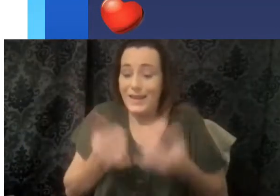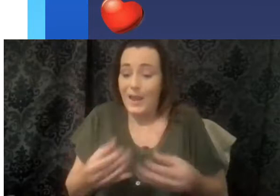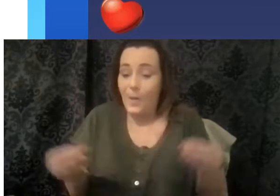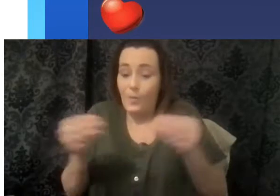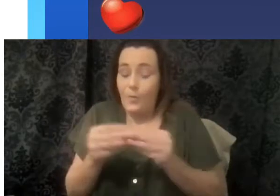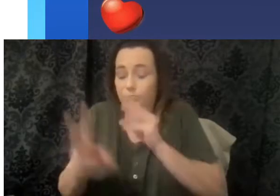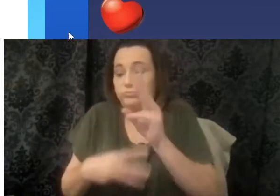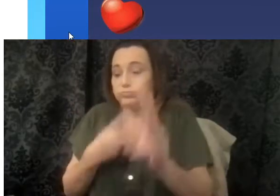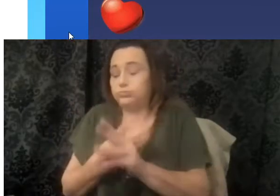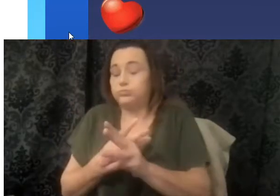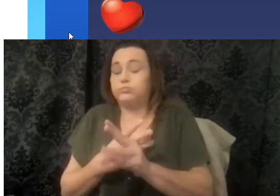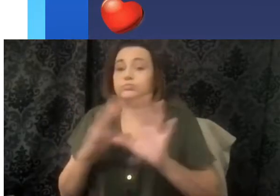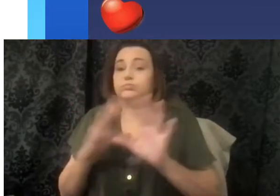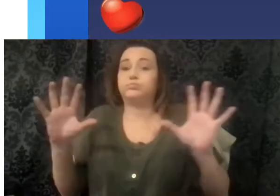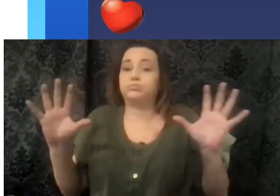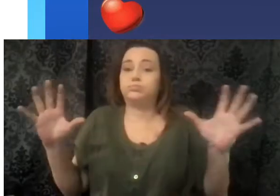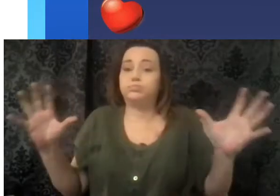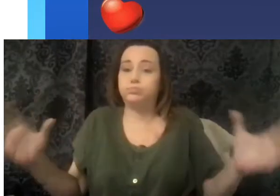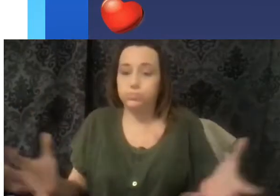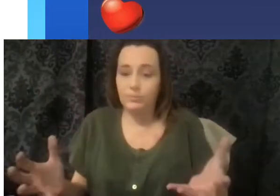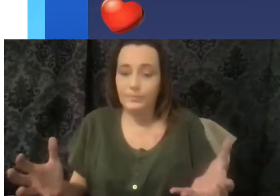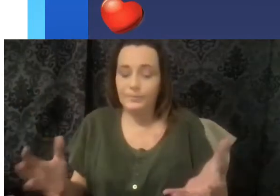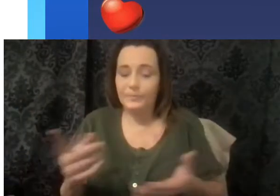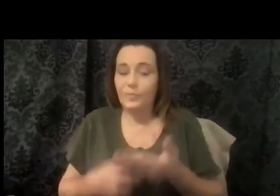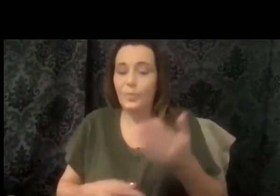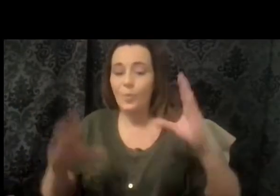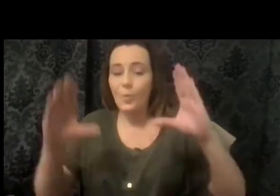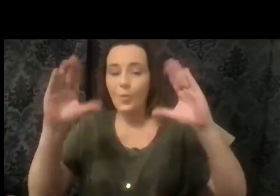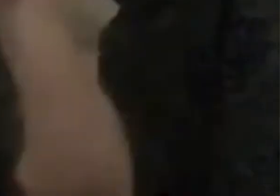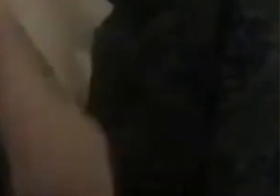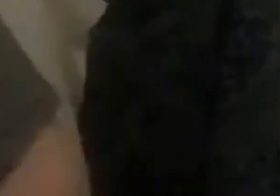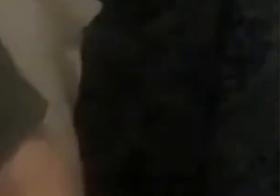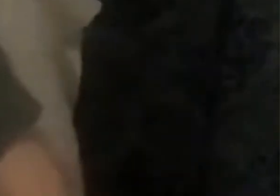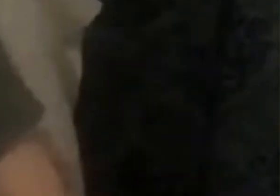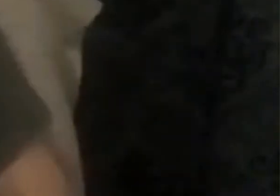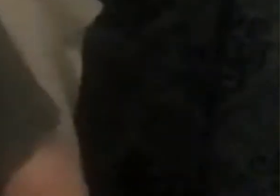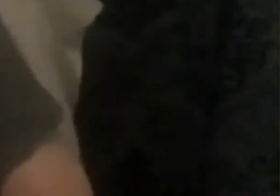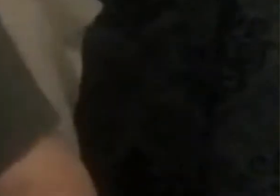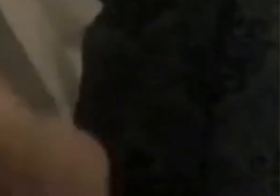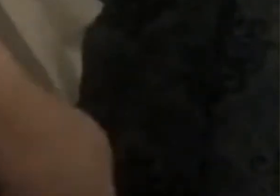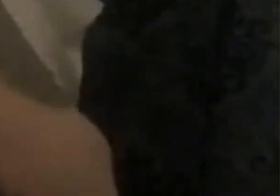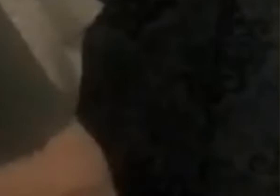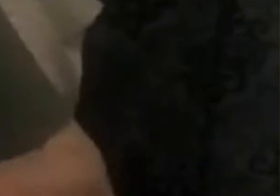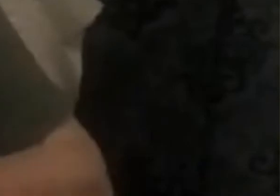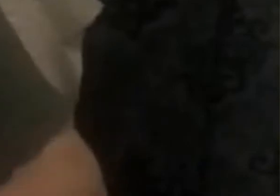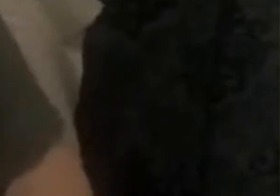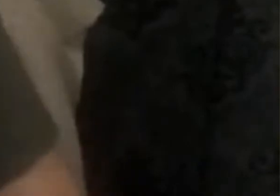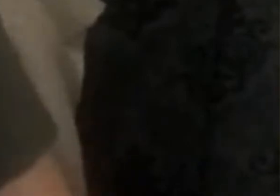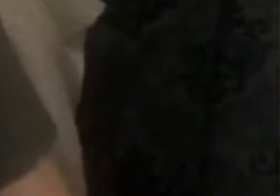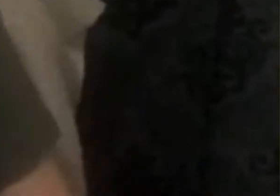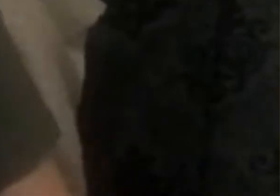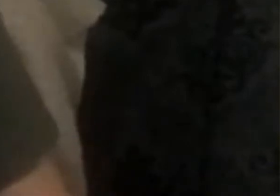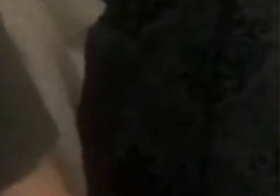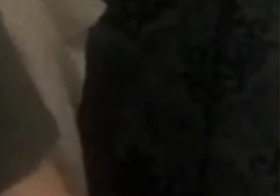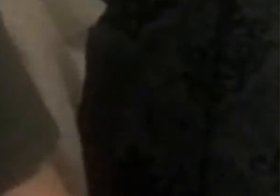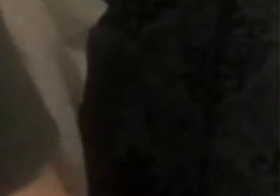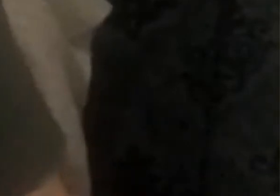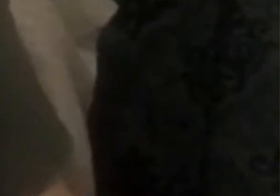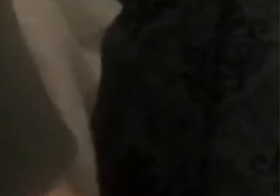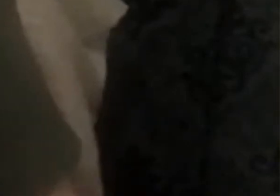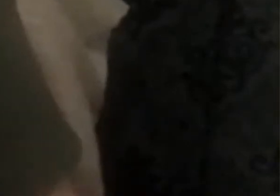global, and what we hope to look at is, instead of one region is